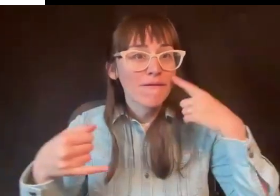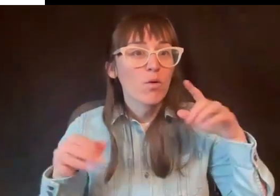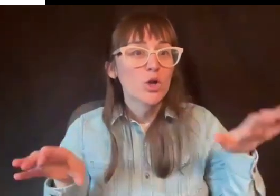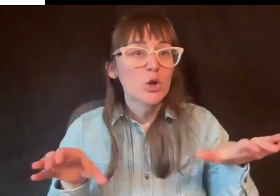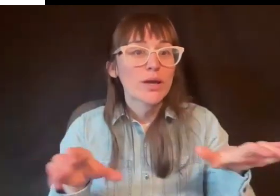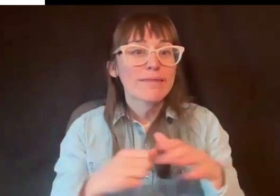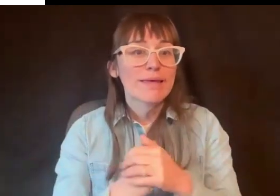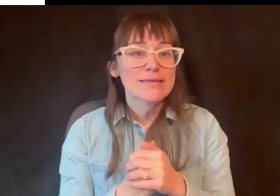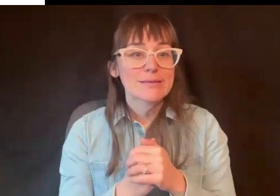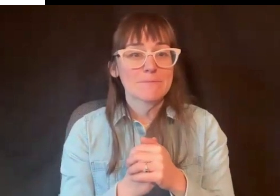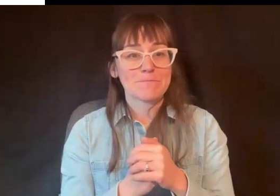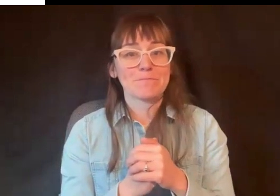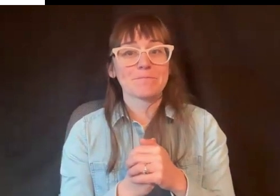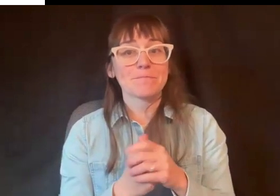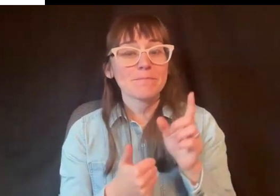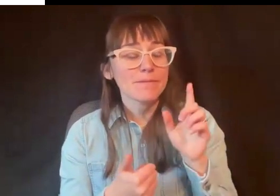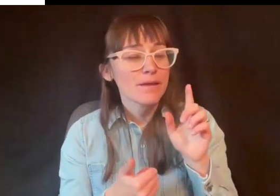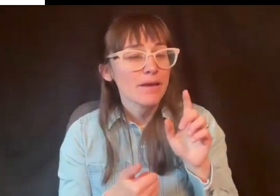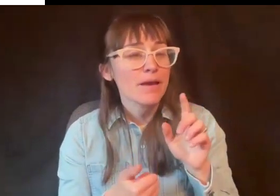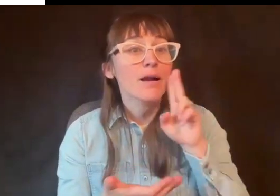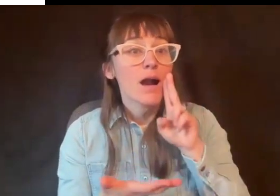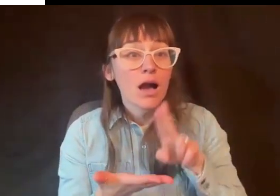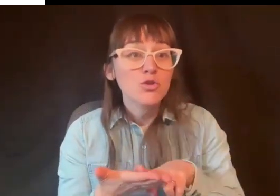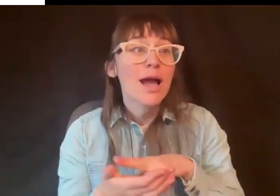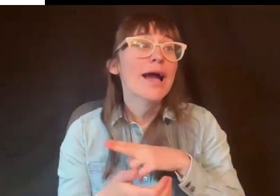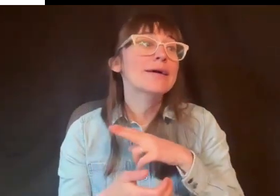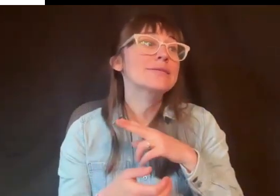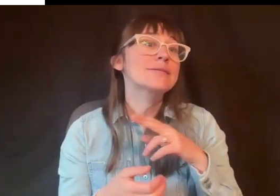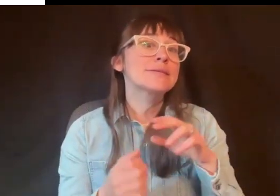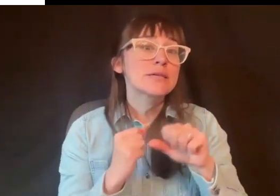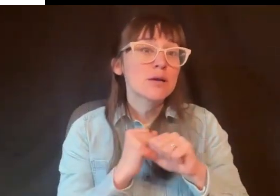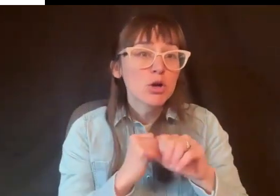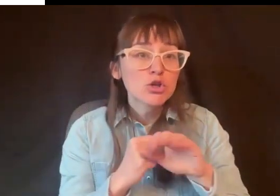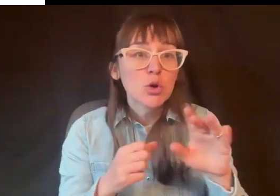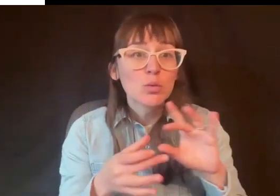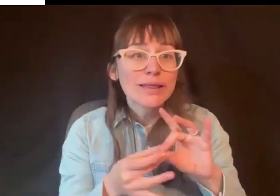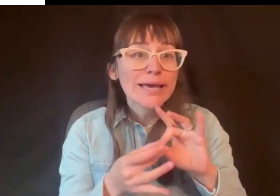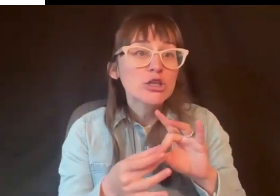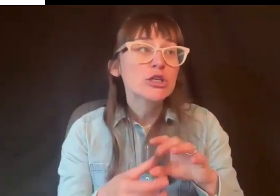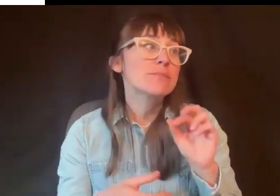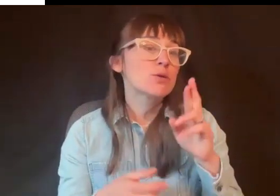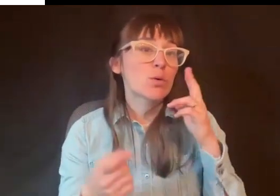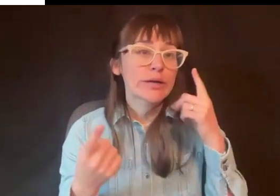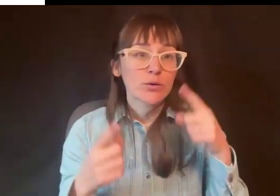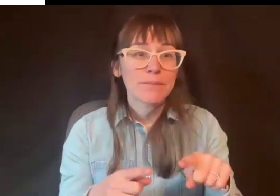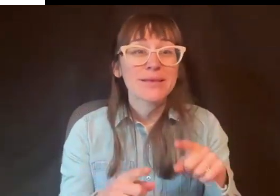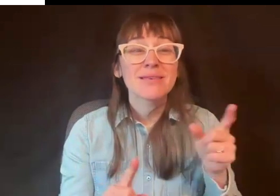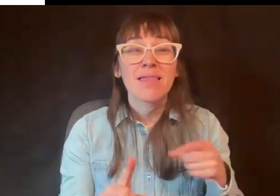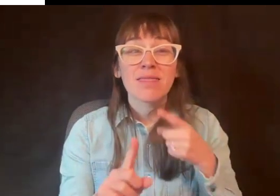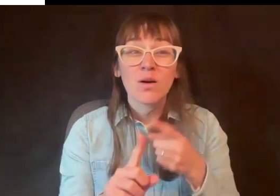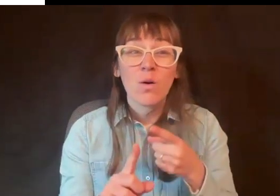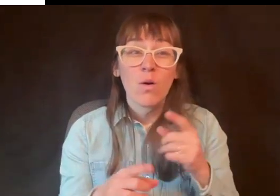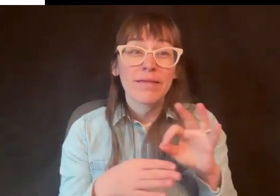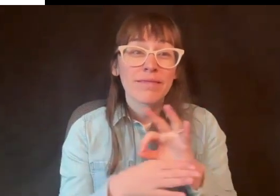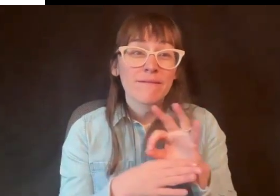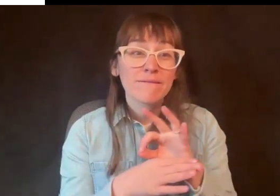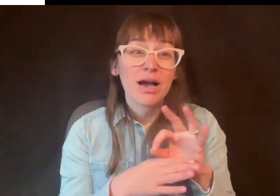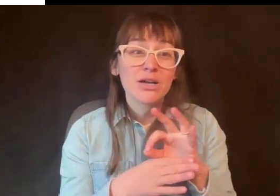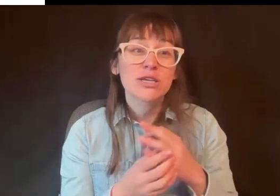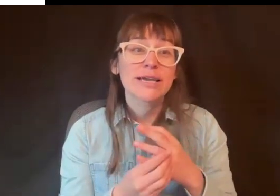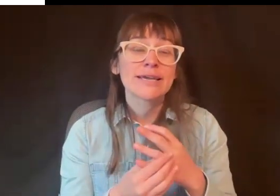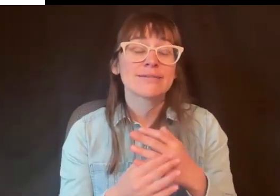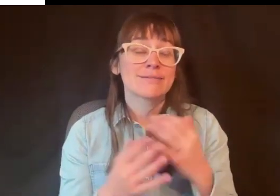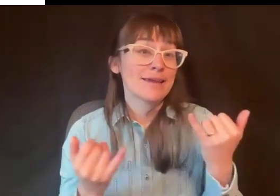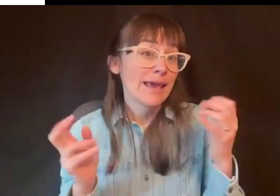You do that through contracts, commercial relationships, or agreements. Our goal in publishing guidance, that is the topic